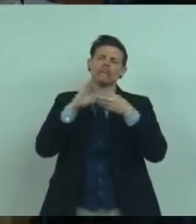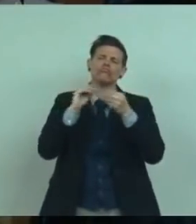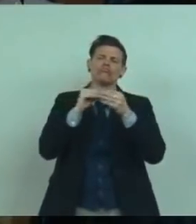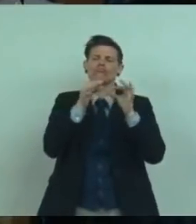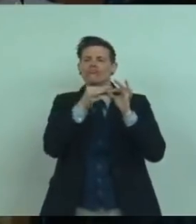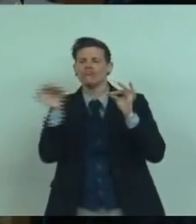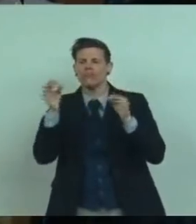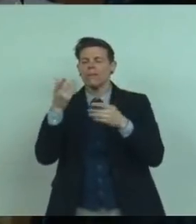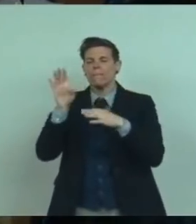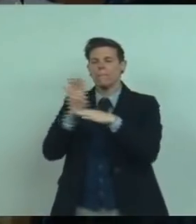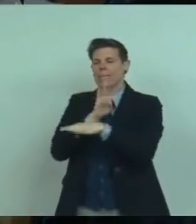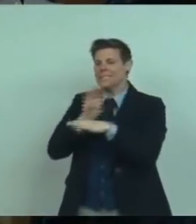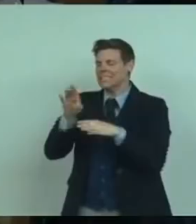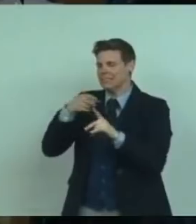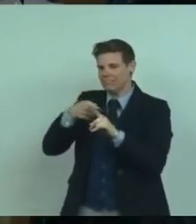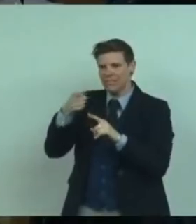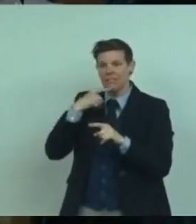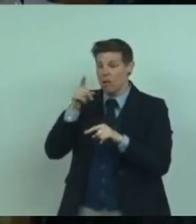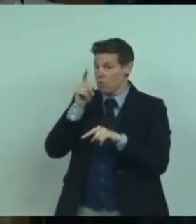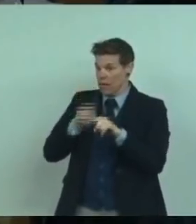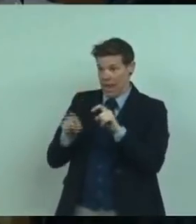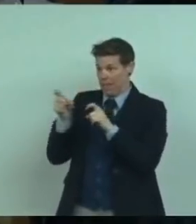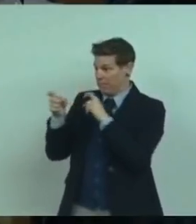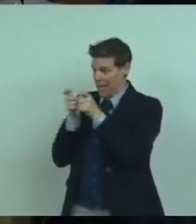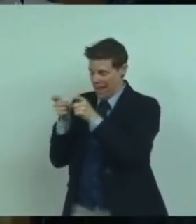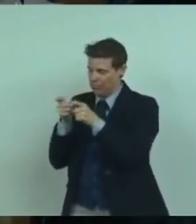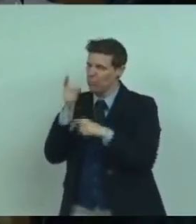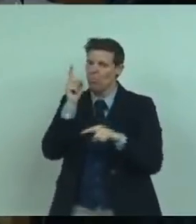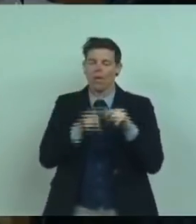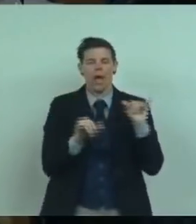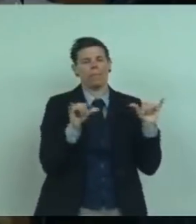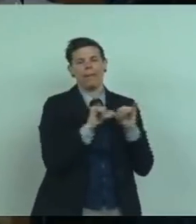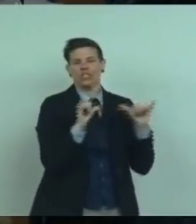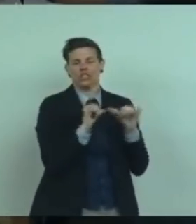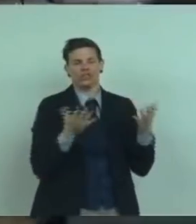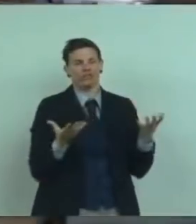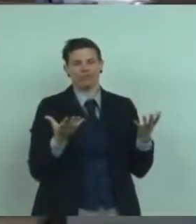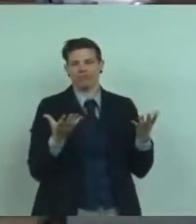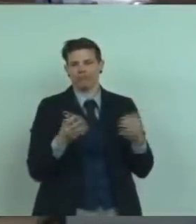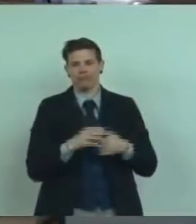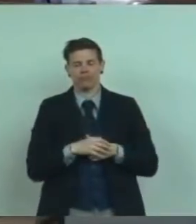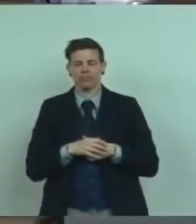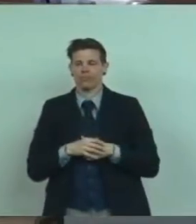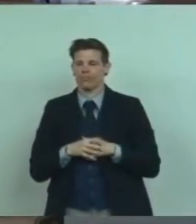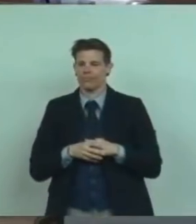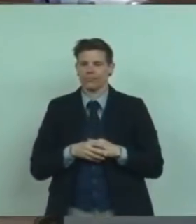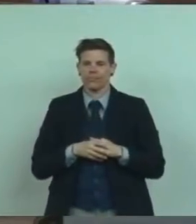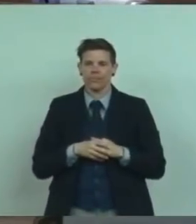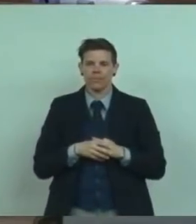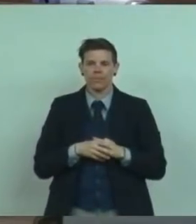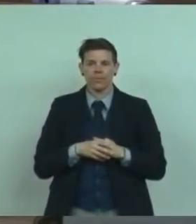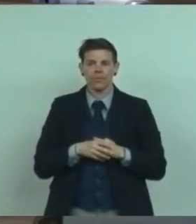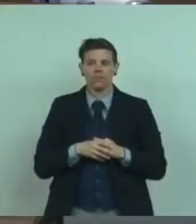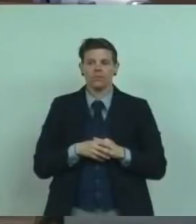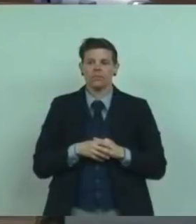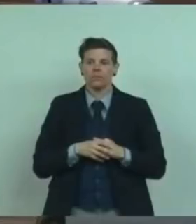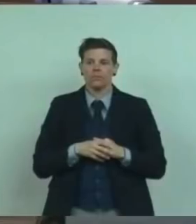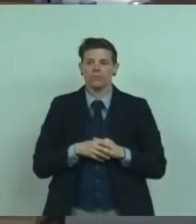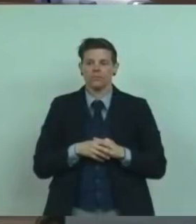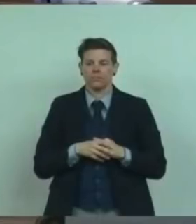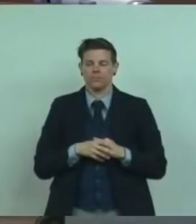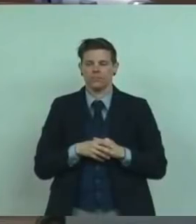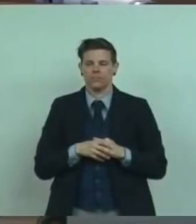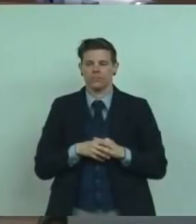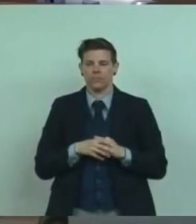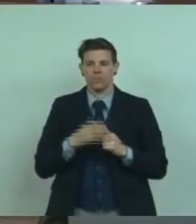team identified on the first day was that our biggest intervention that we have to reduce the